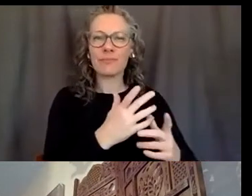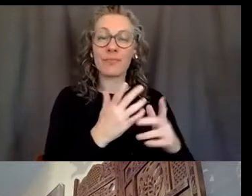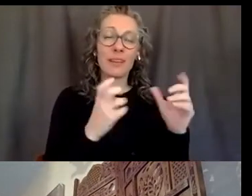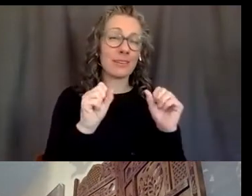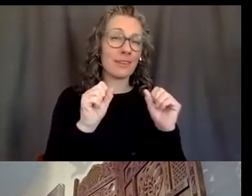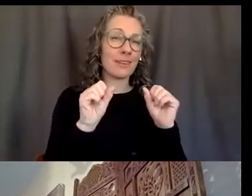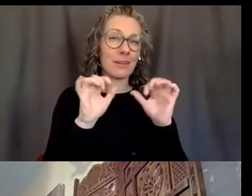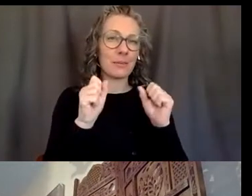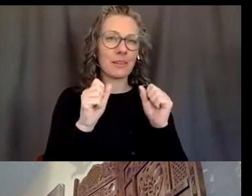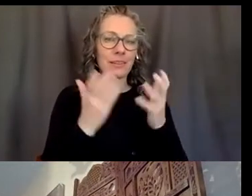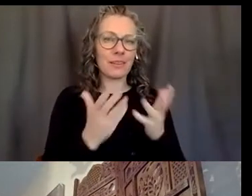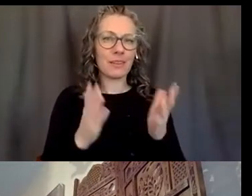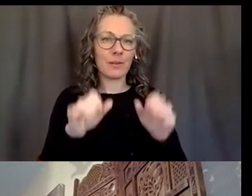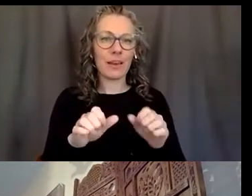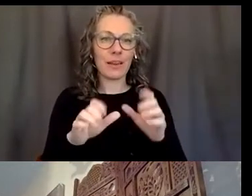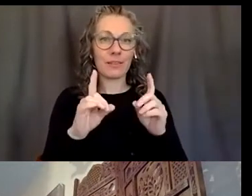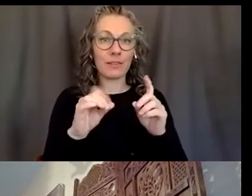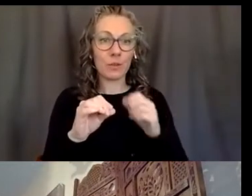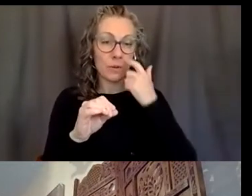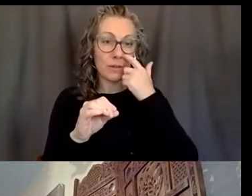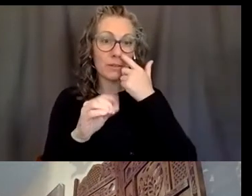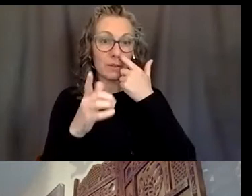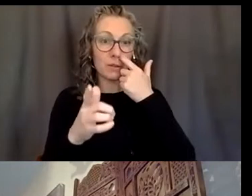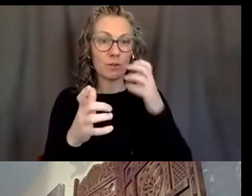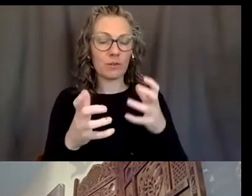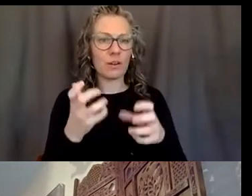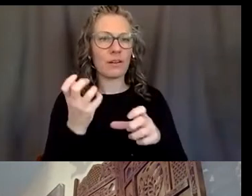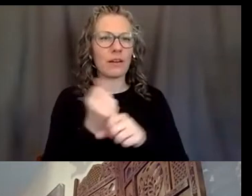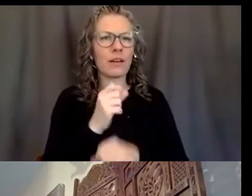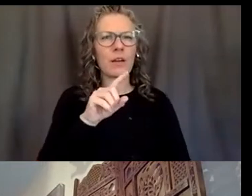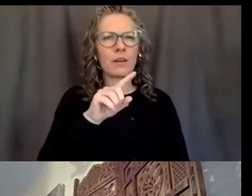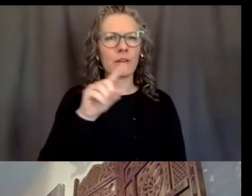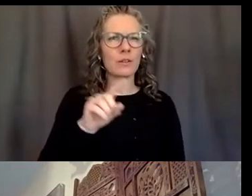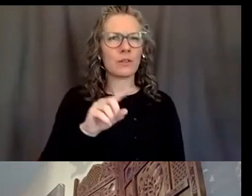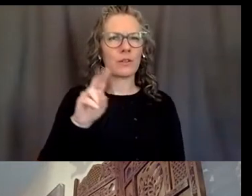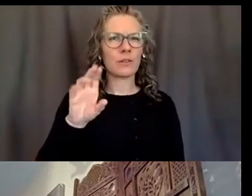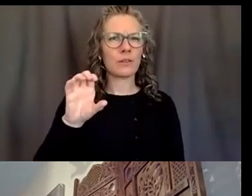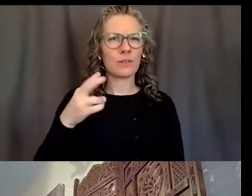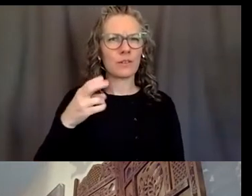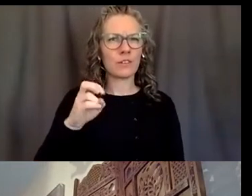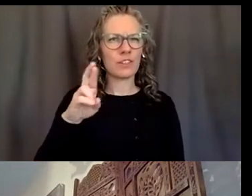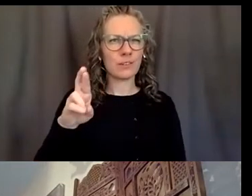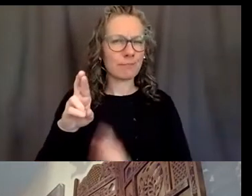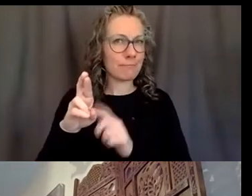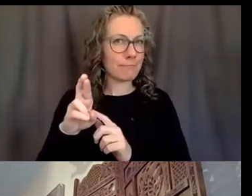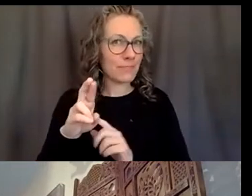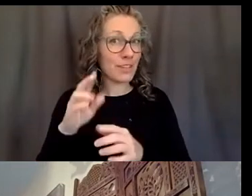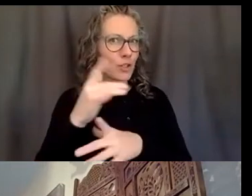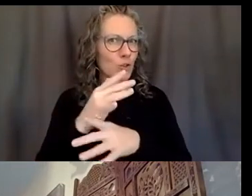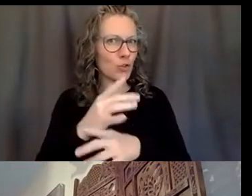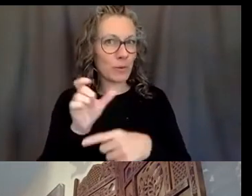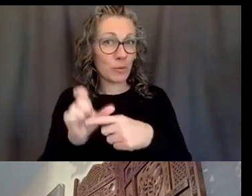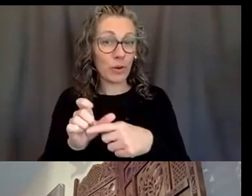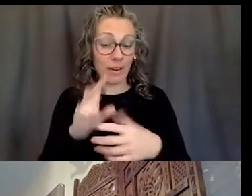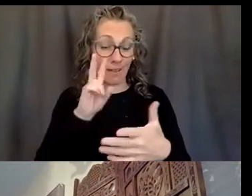because you've received Zucker. And so I hope I'm saying this term right. I'm German, so sometimes I've never heard this word said before. I've read